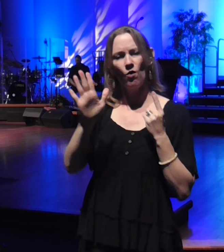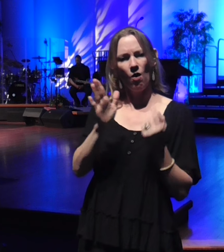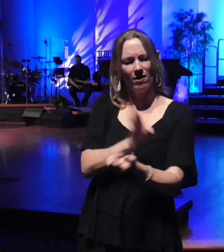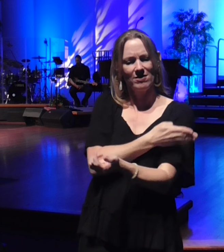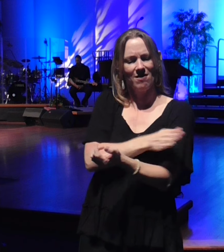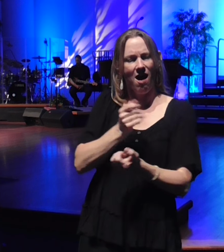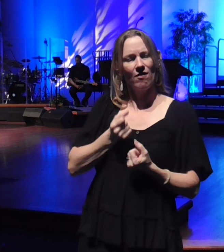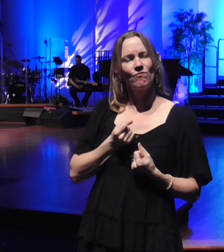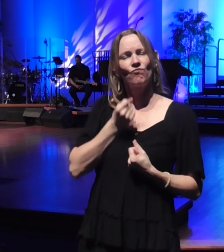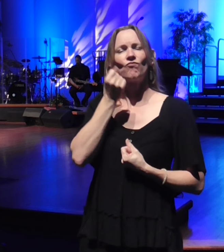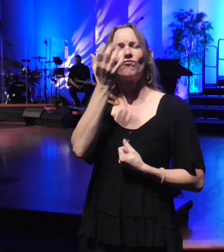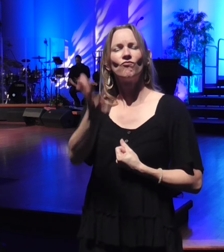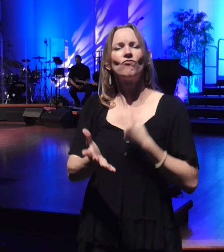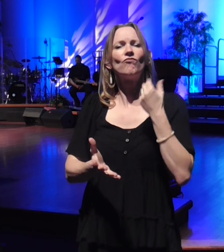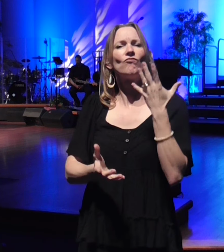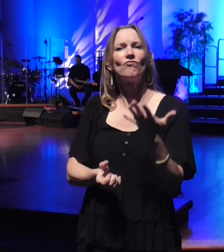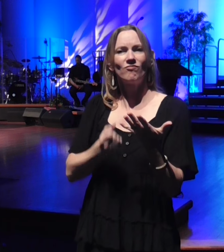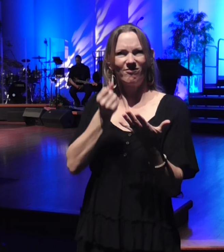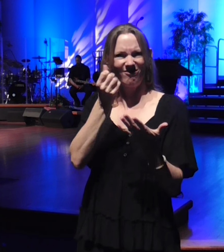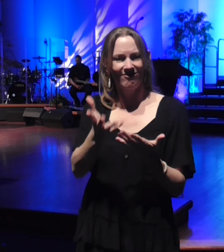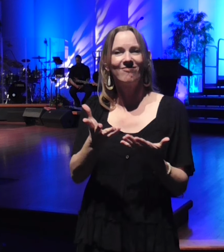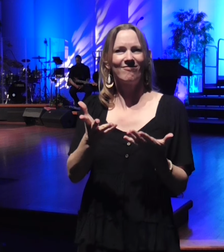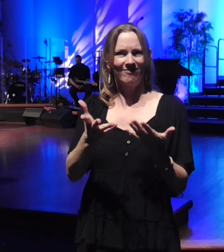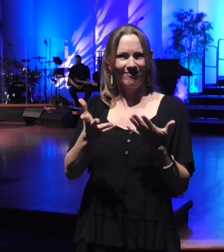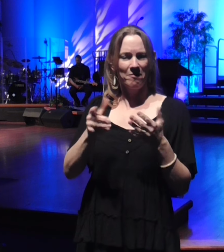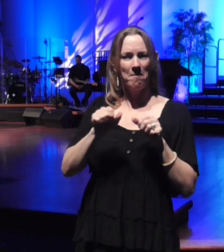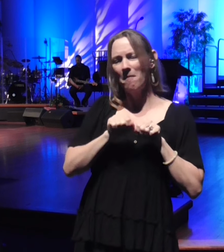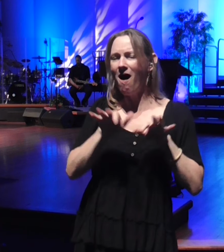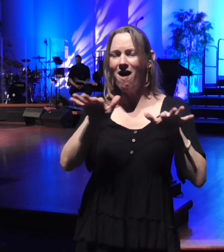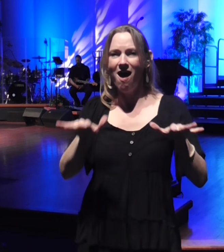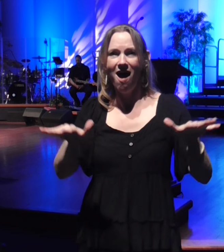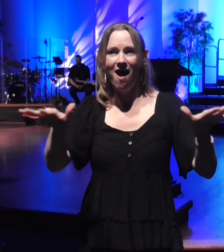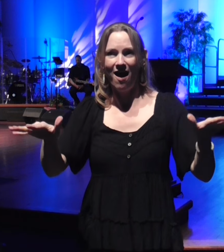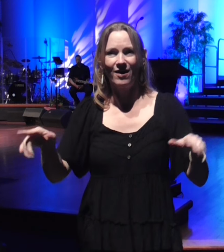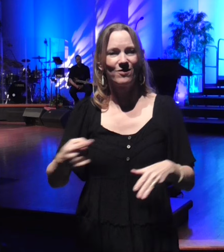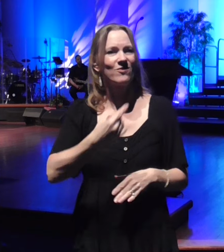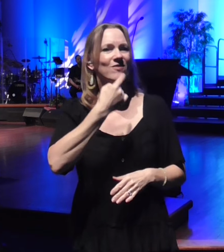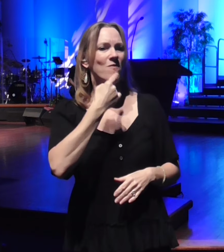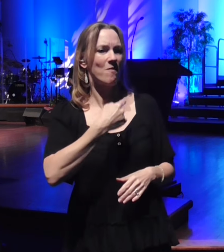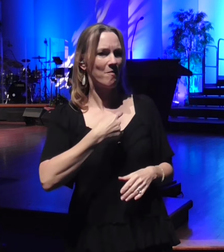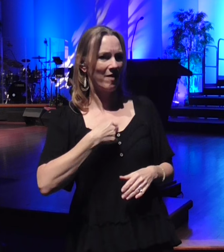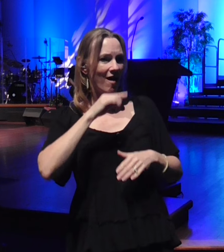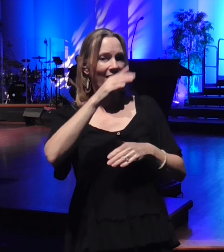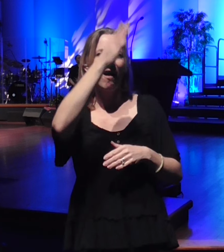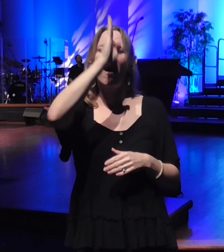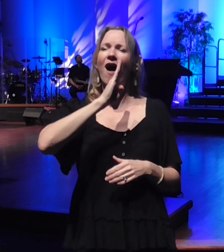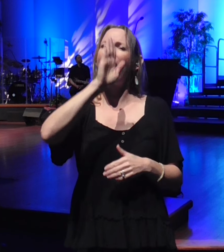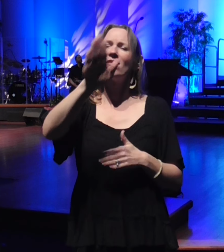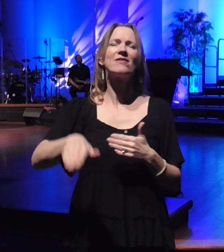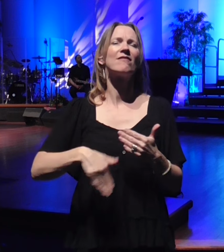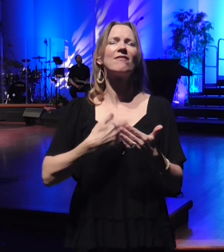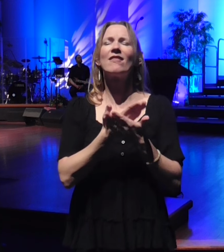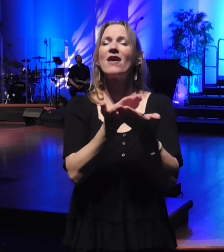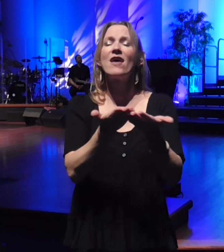song that has shattered the lie. And you said, God is all